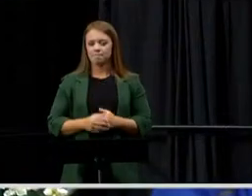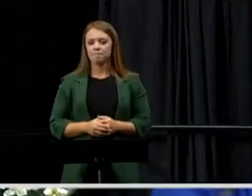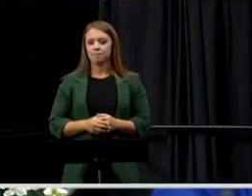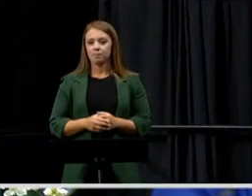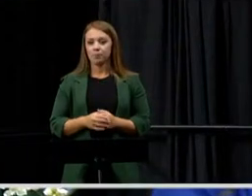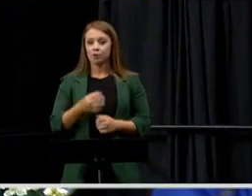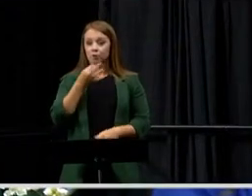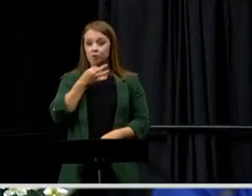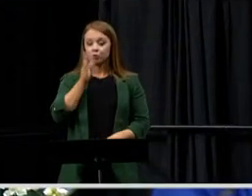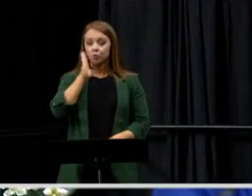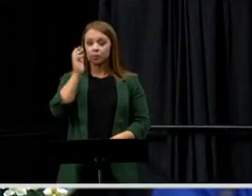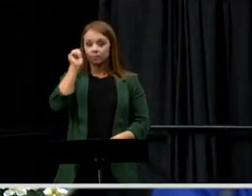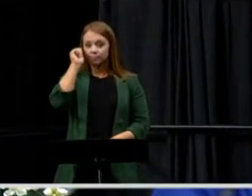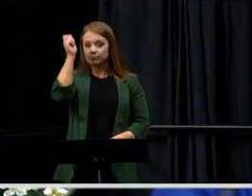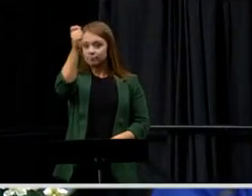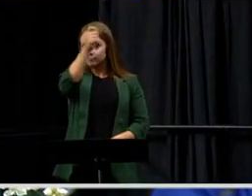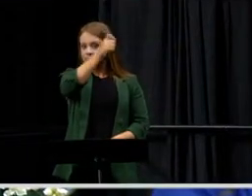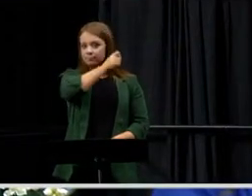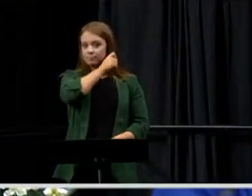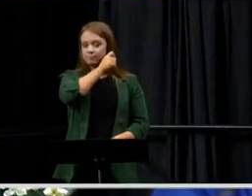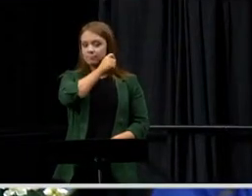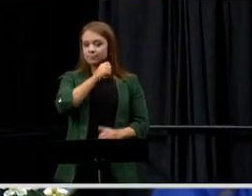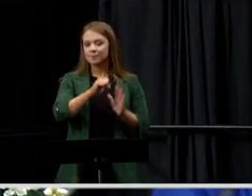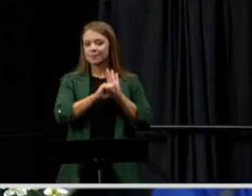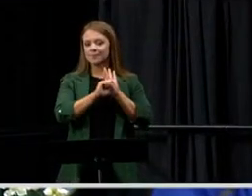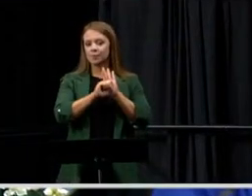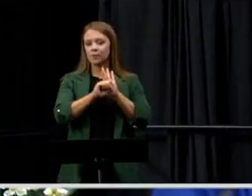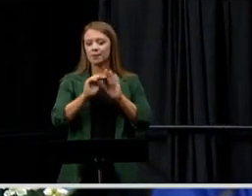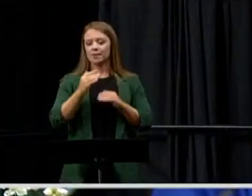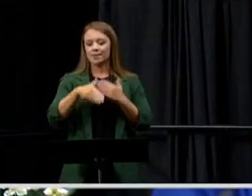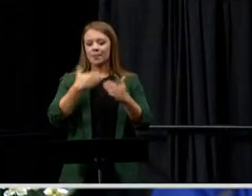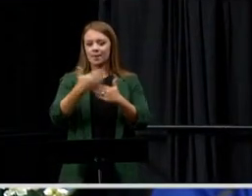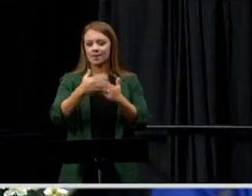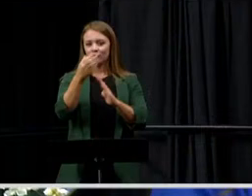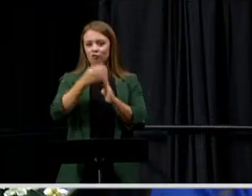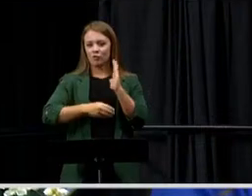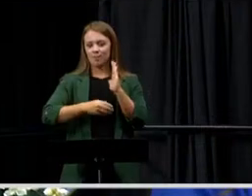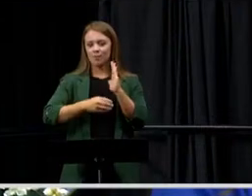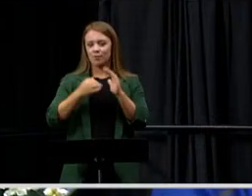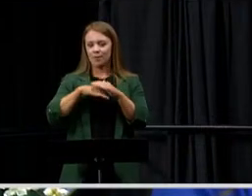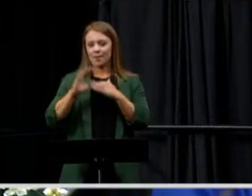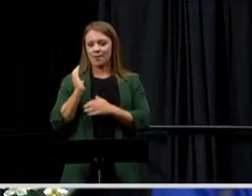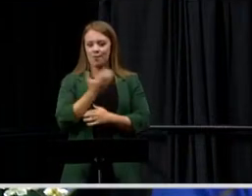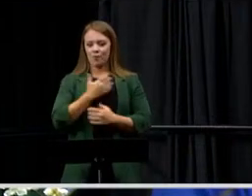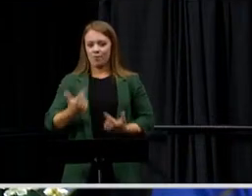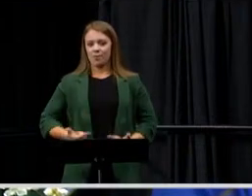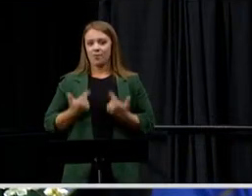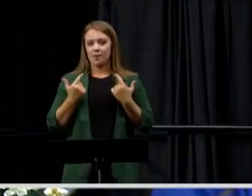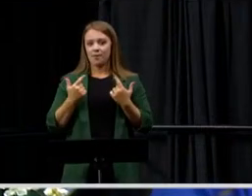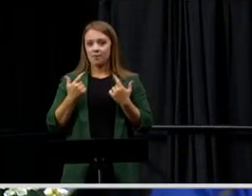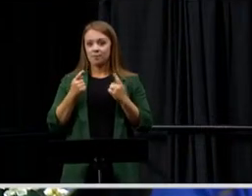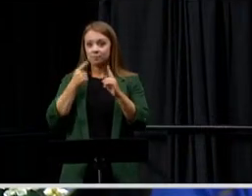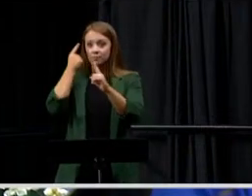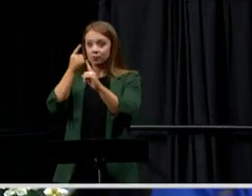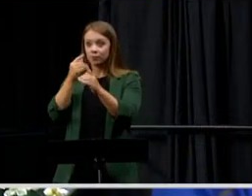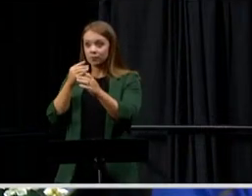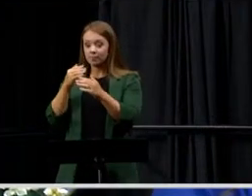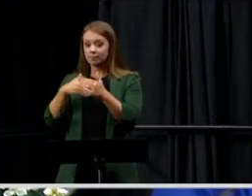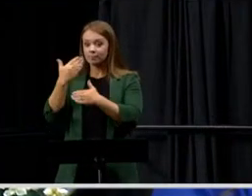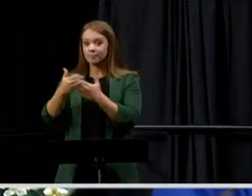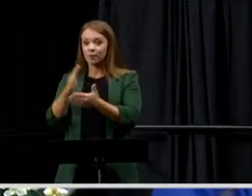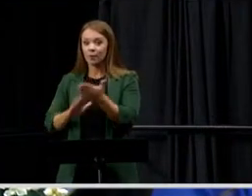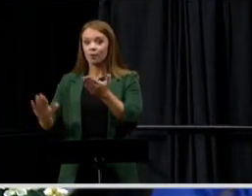tassels, this symbolizes the next chapter of our lives. Whether that's pursuing higher education, joining